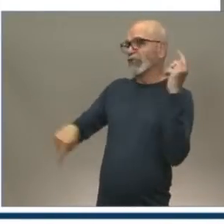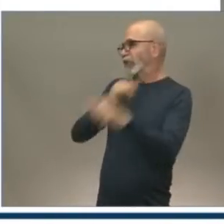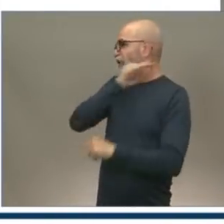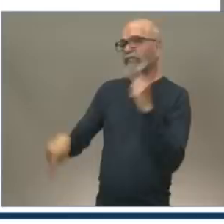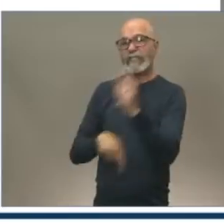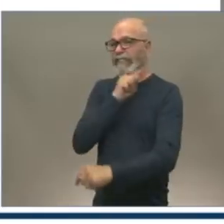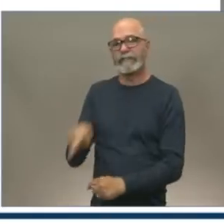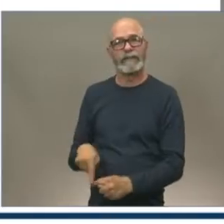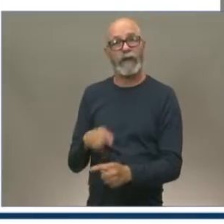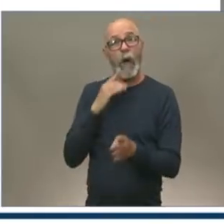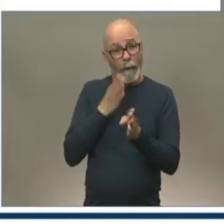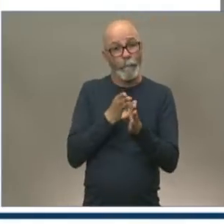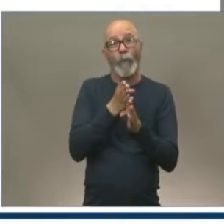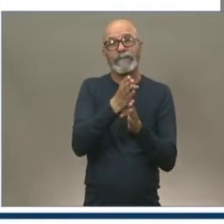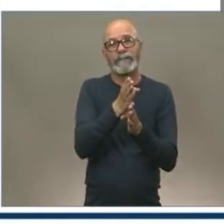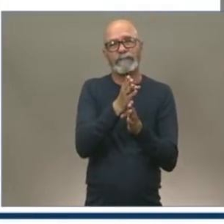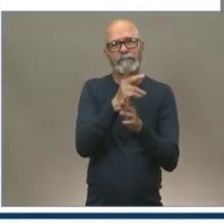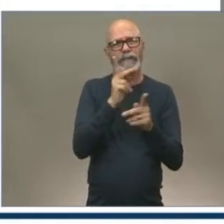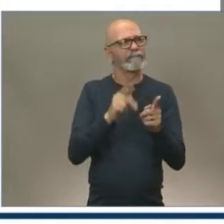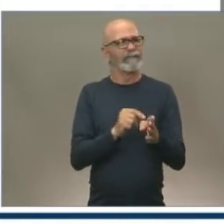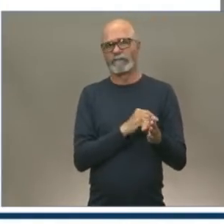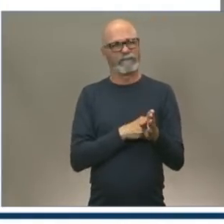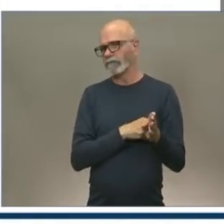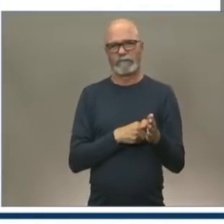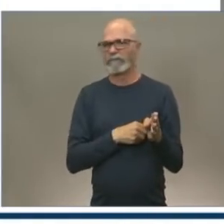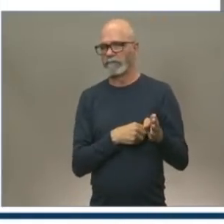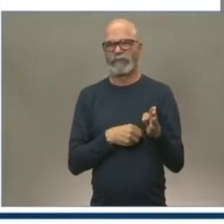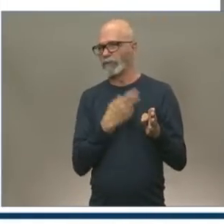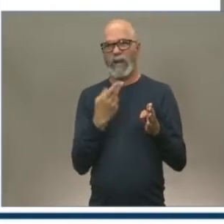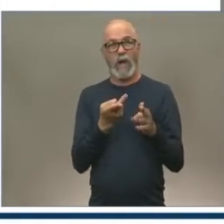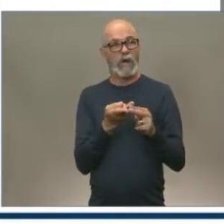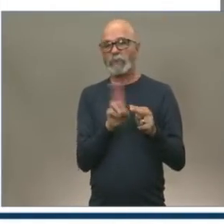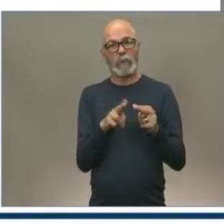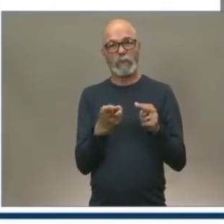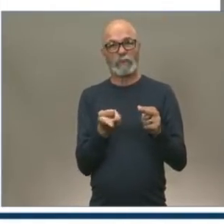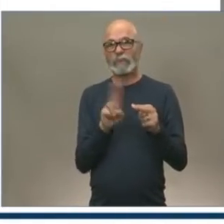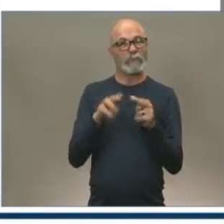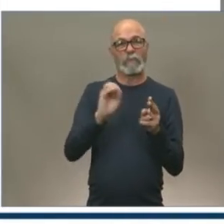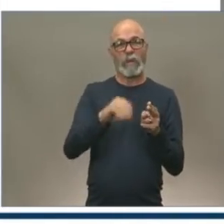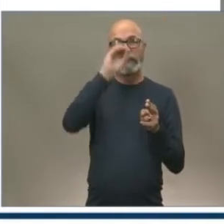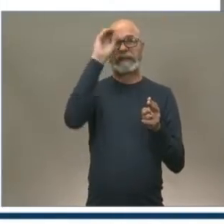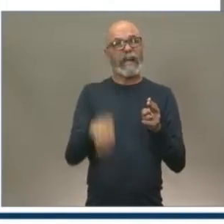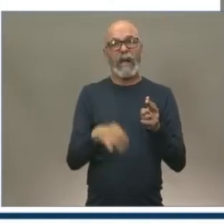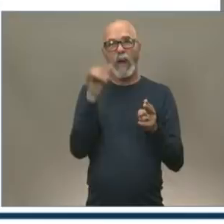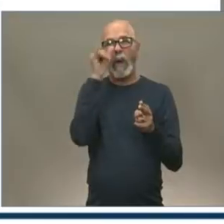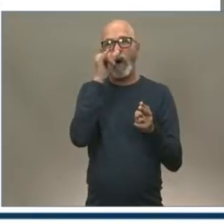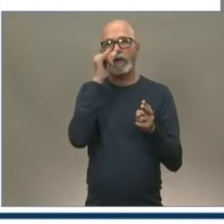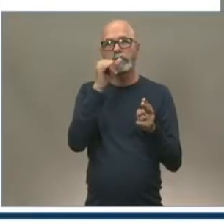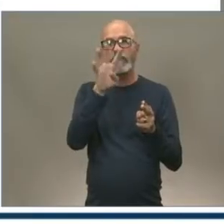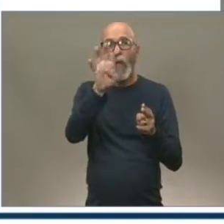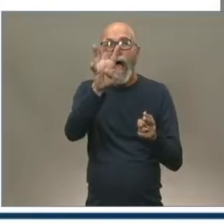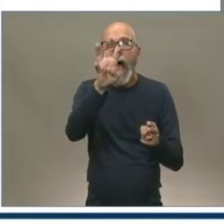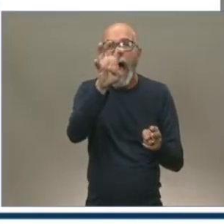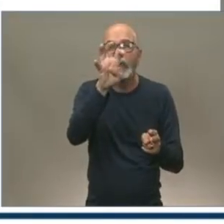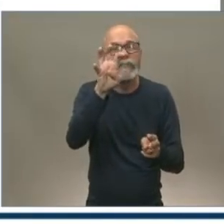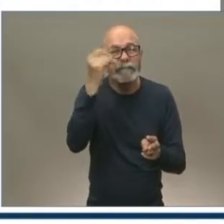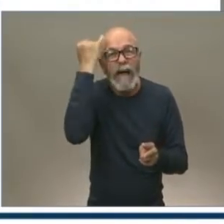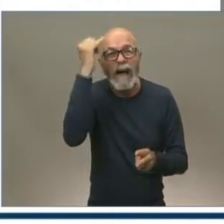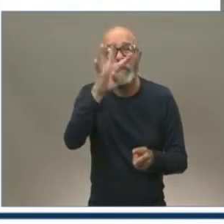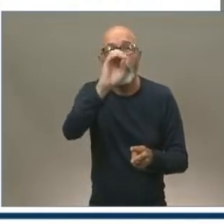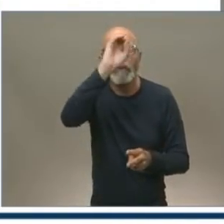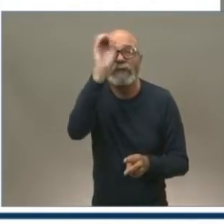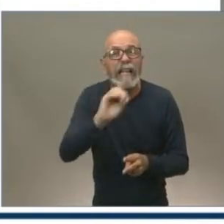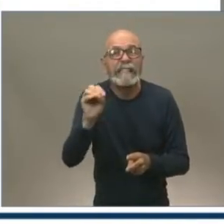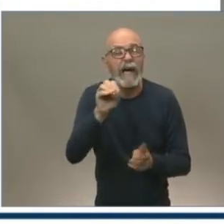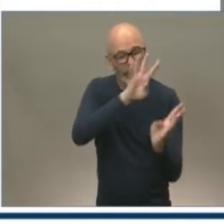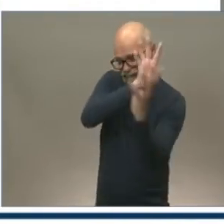that recently there's been a 400% increase of people coming across at the land border. But especially in the